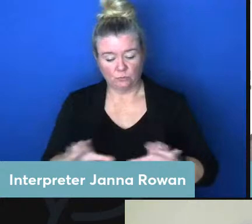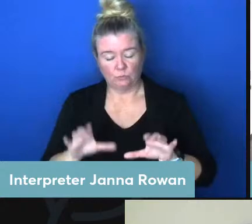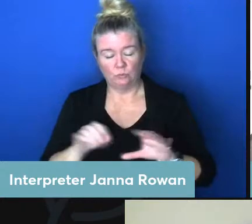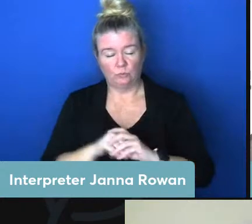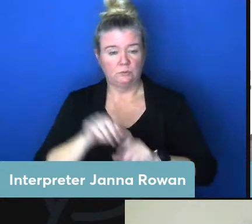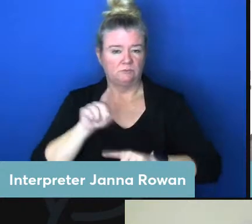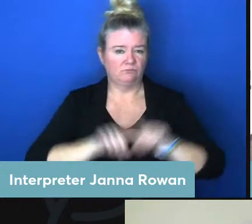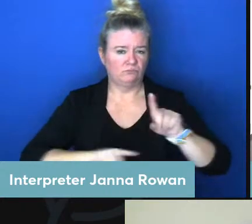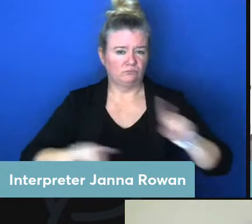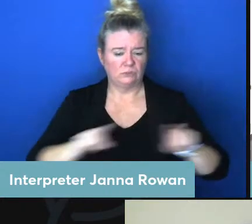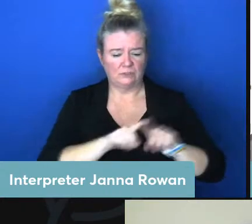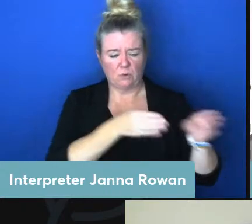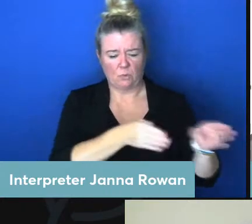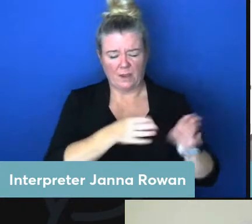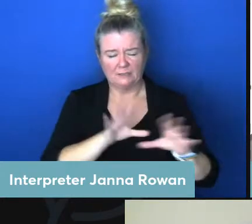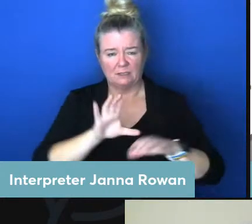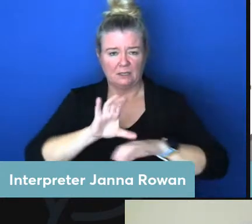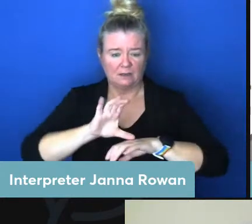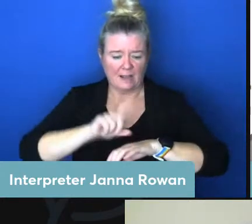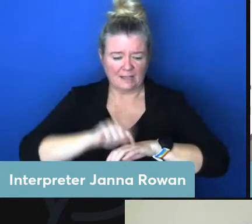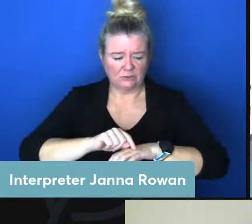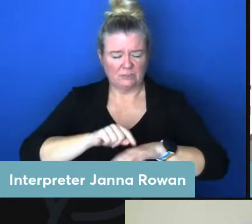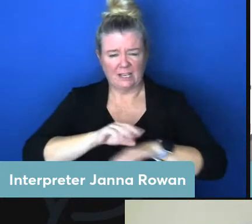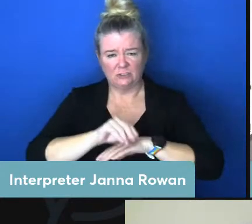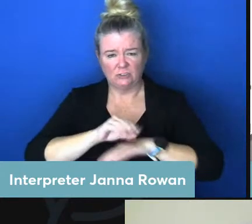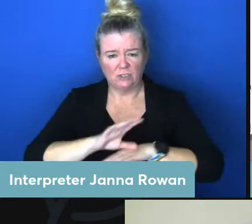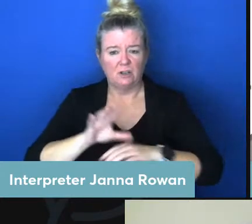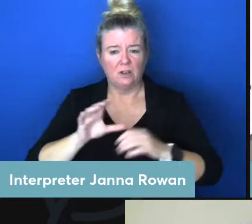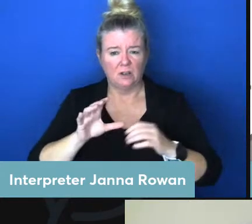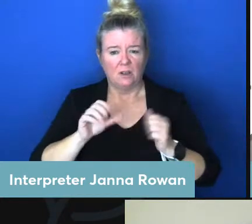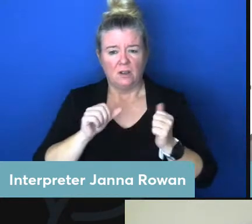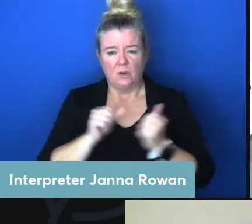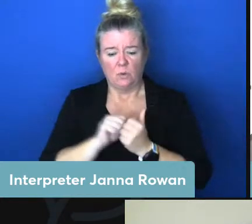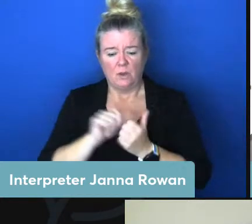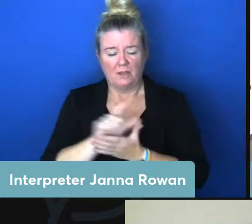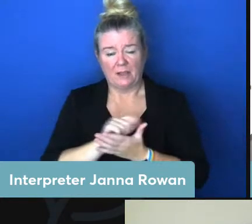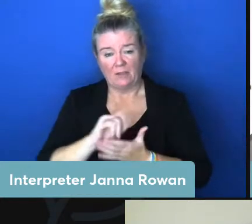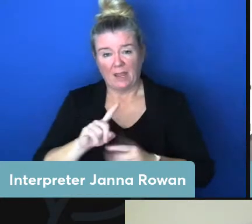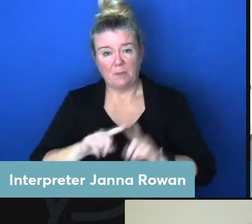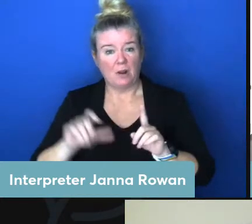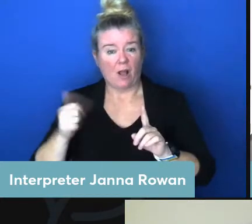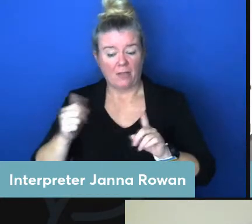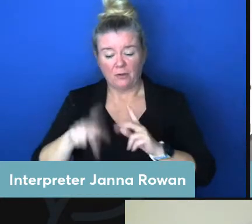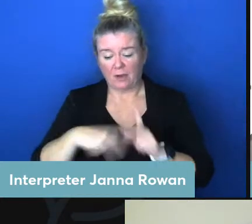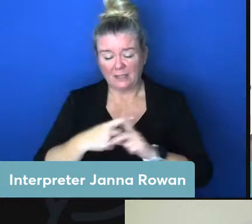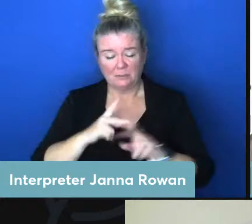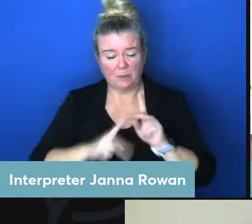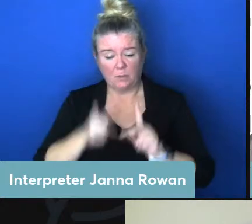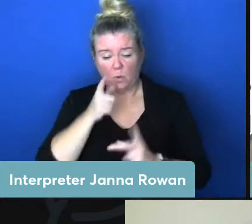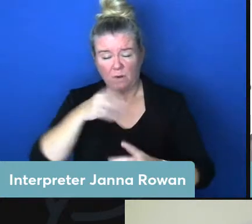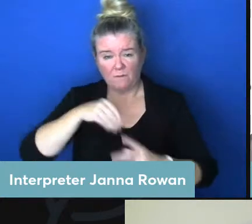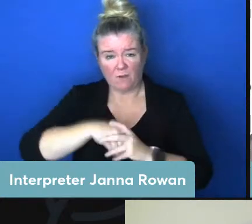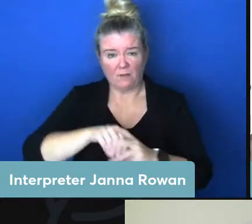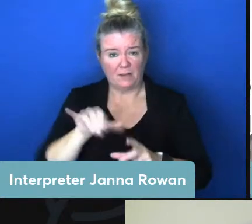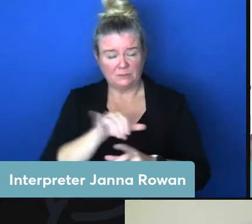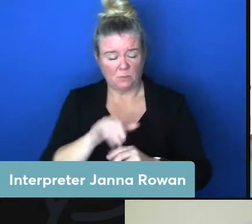variety of ways, do a lot of consultation, primarily with legal aid attorneys, but with a number of other constituencies too, and then we do a lot of